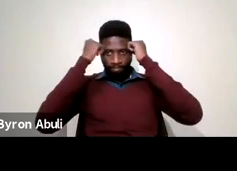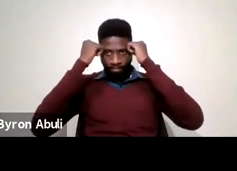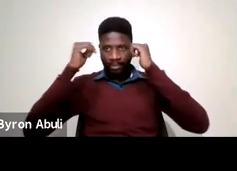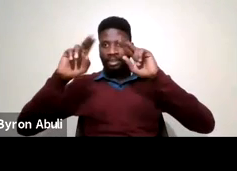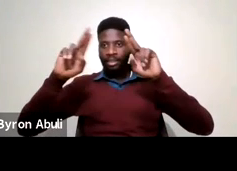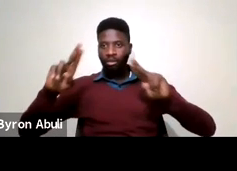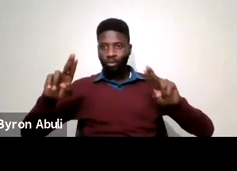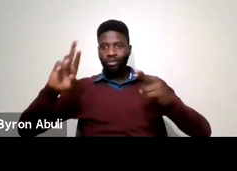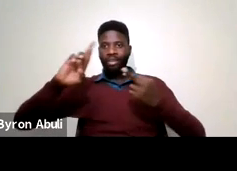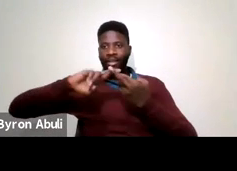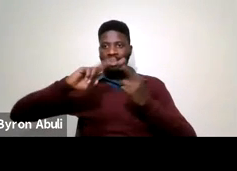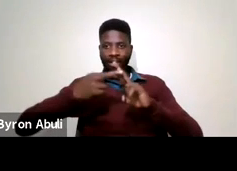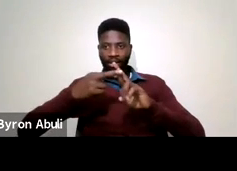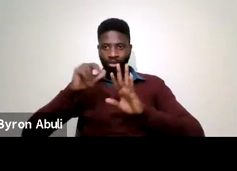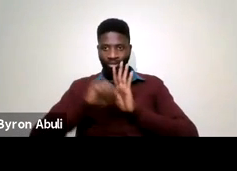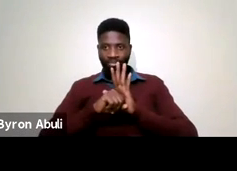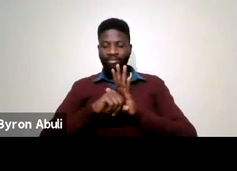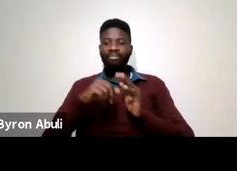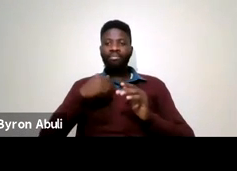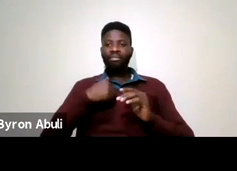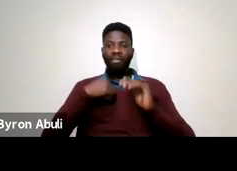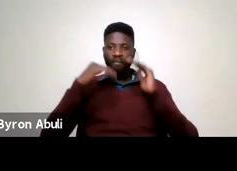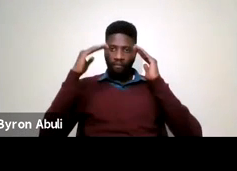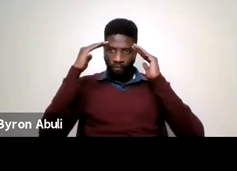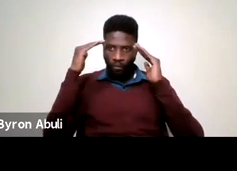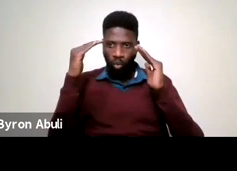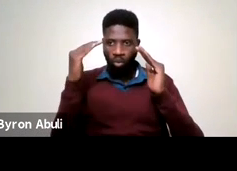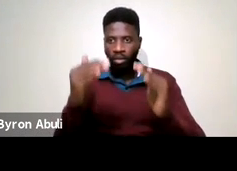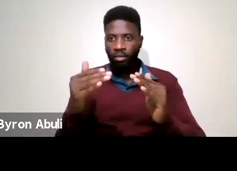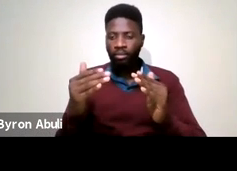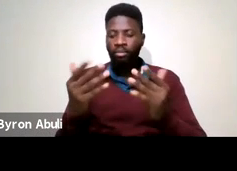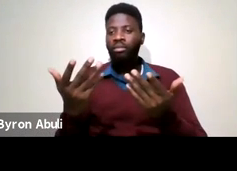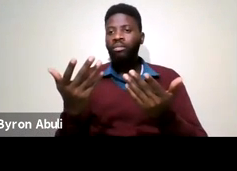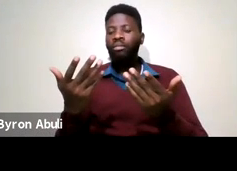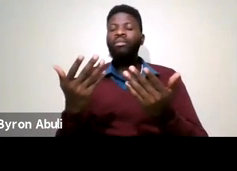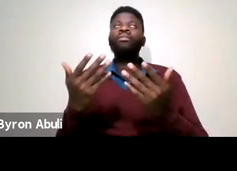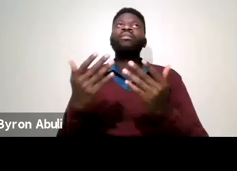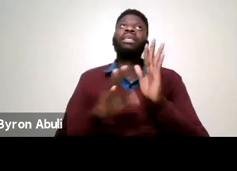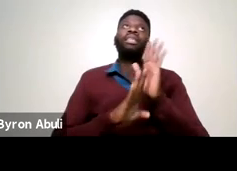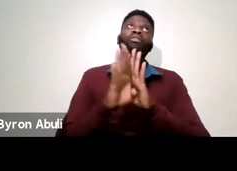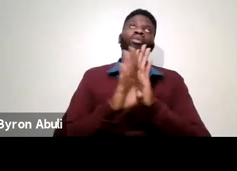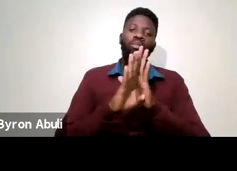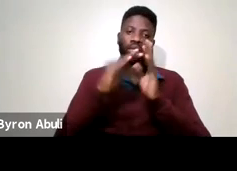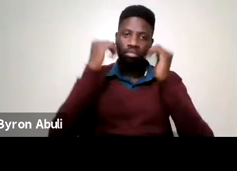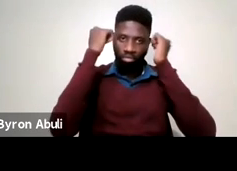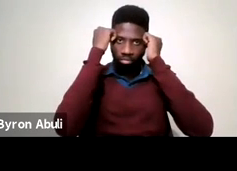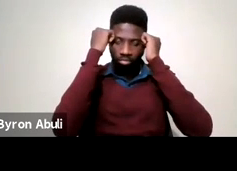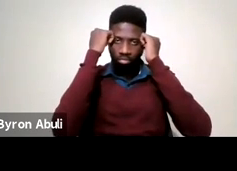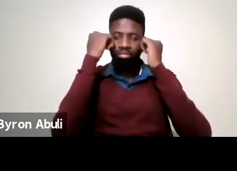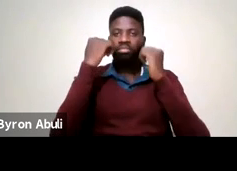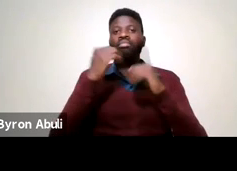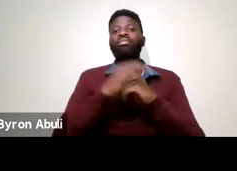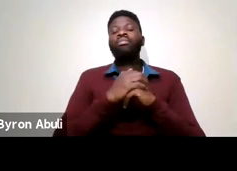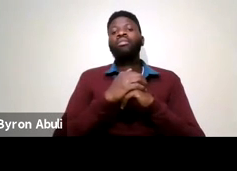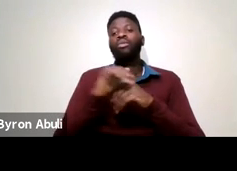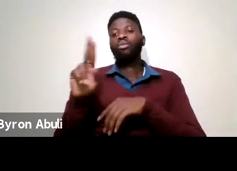I intending to concentrate in development studies. So recently they came an opportunity from